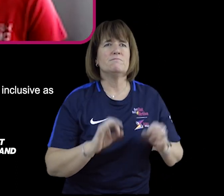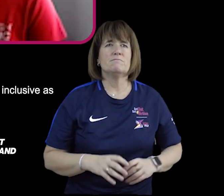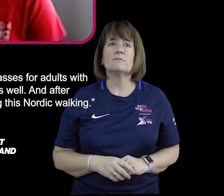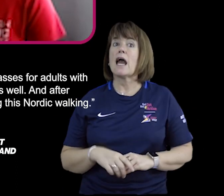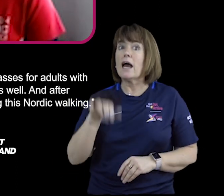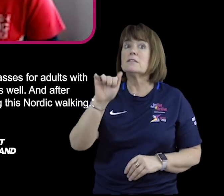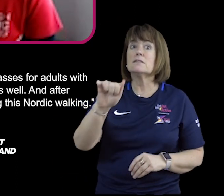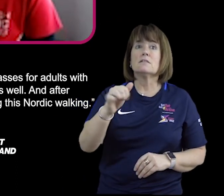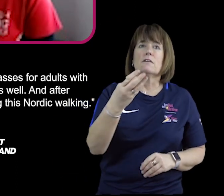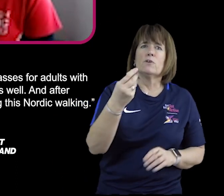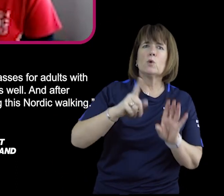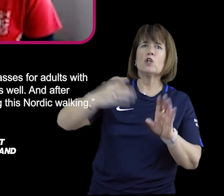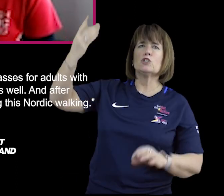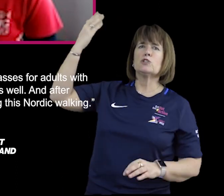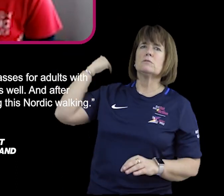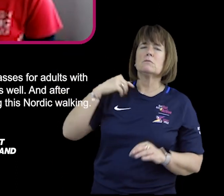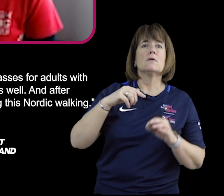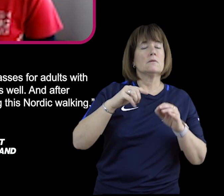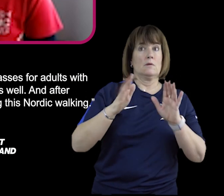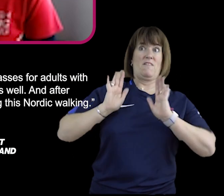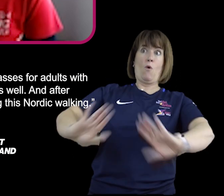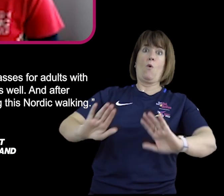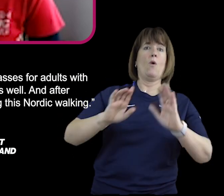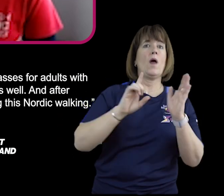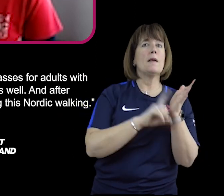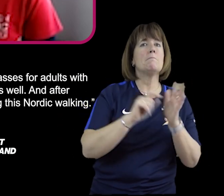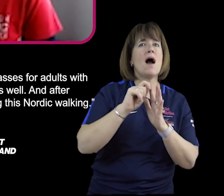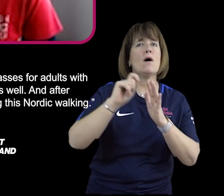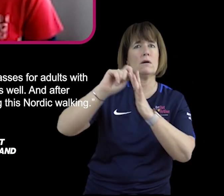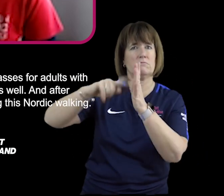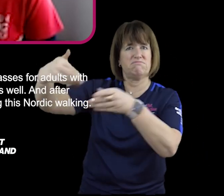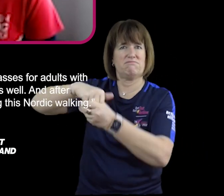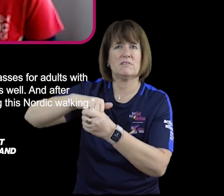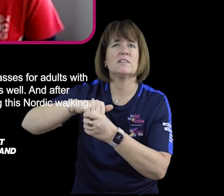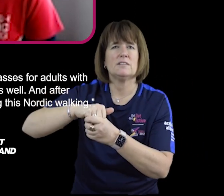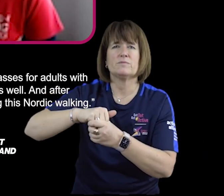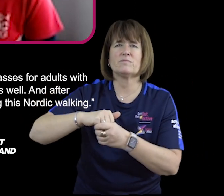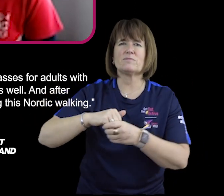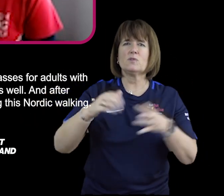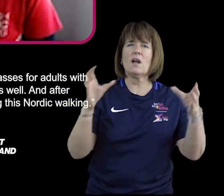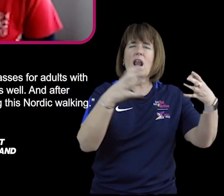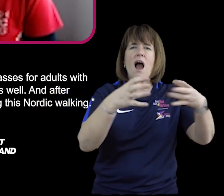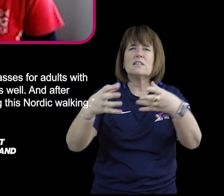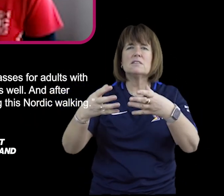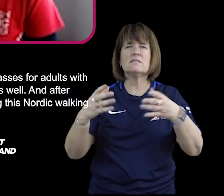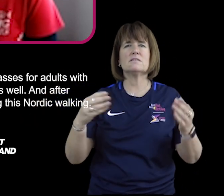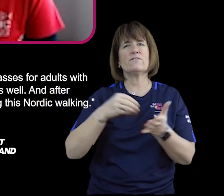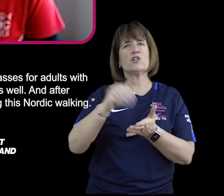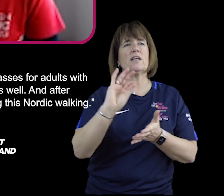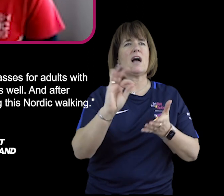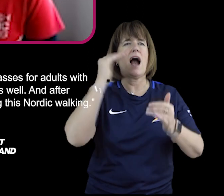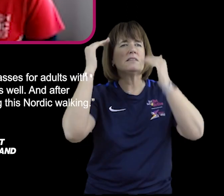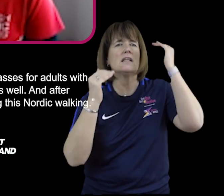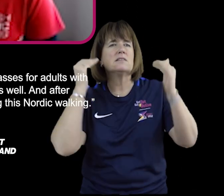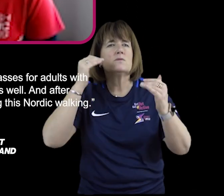possible. Yes, and a few years before this Limpower project, we set up some free classes